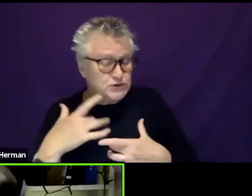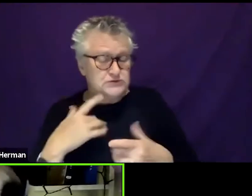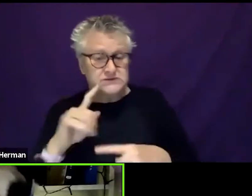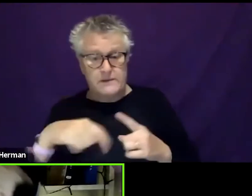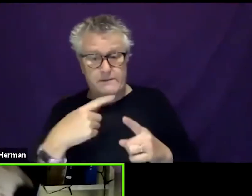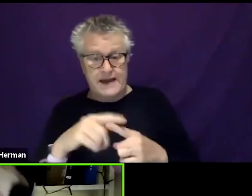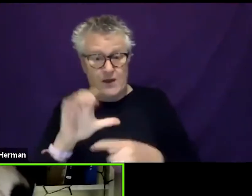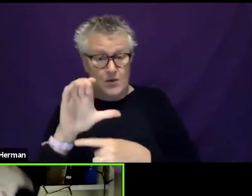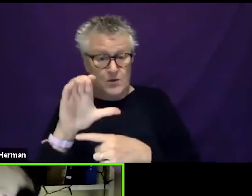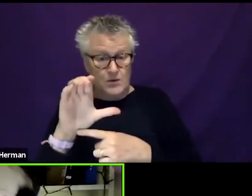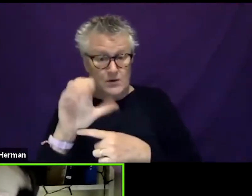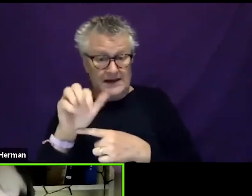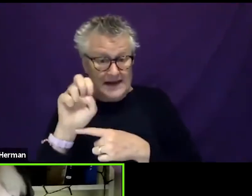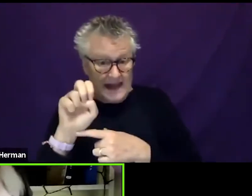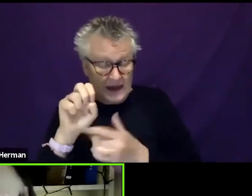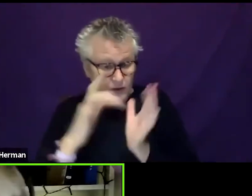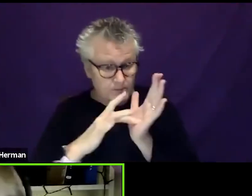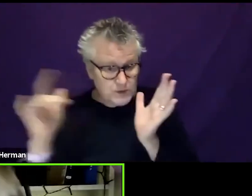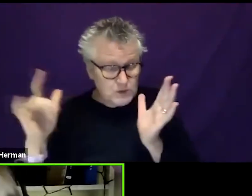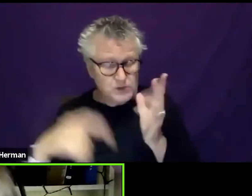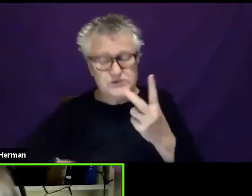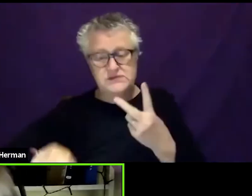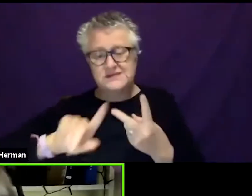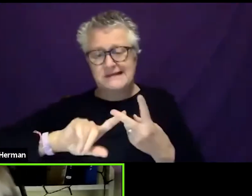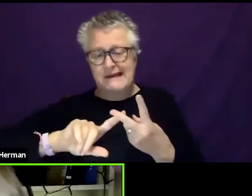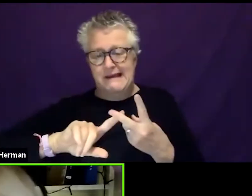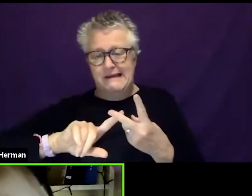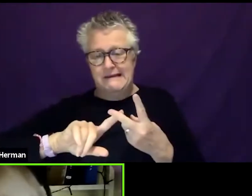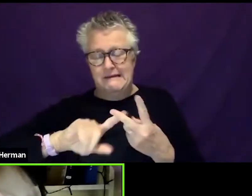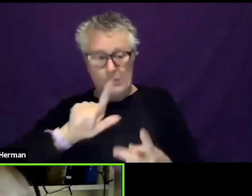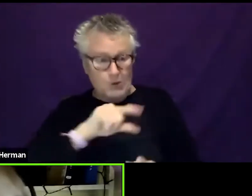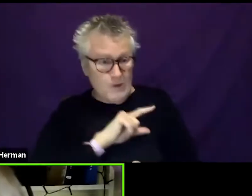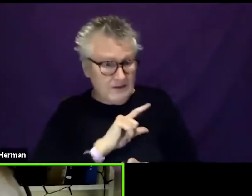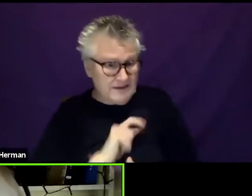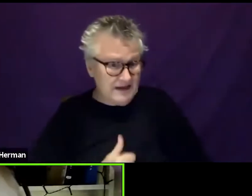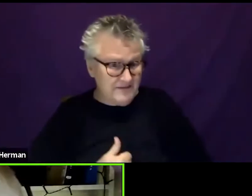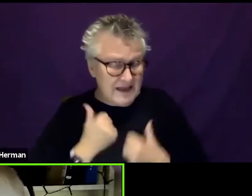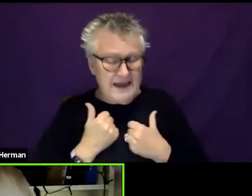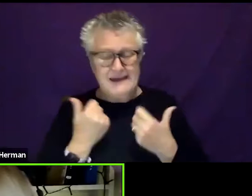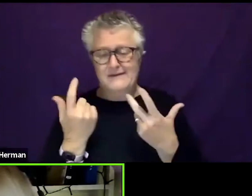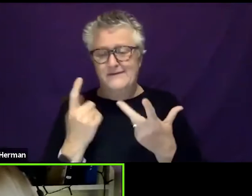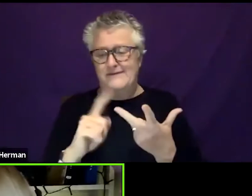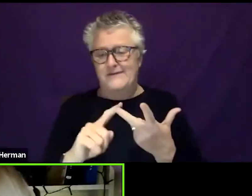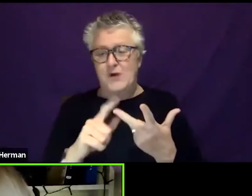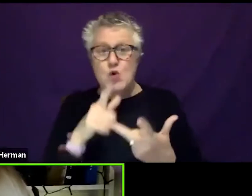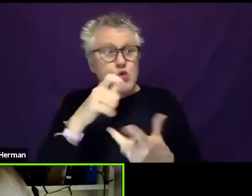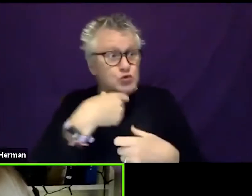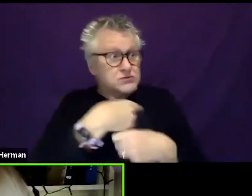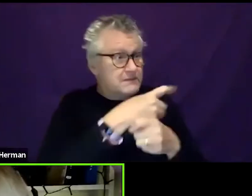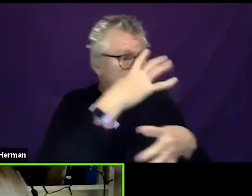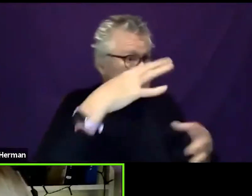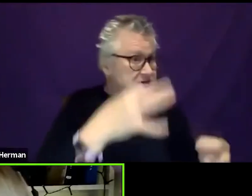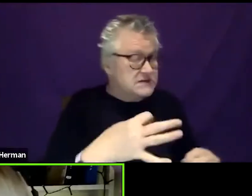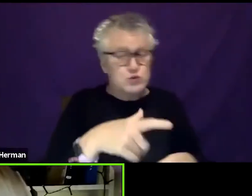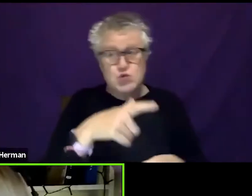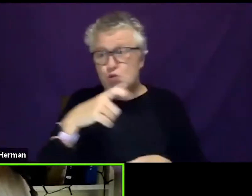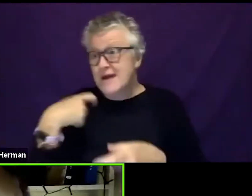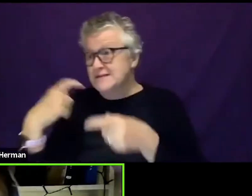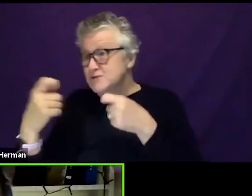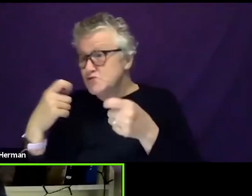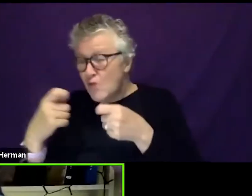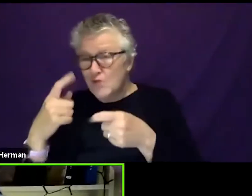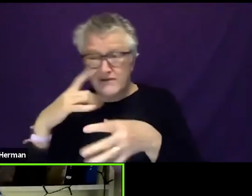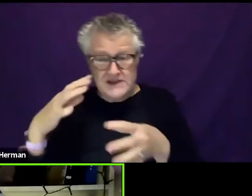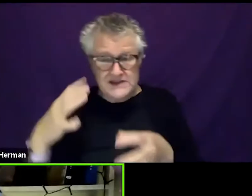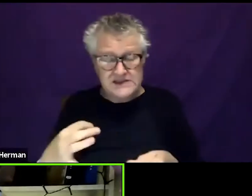in decisions around quality of life and who's making those decisions and who has control over those